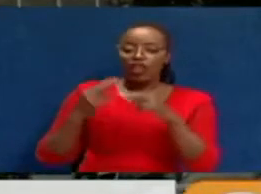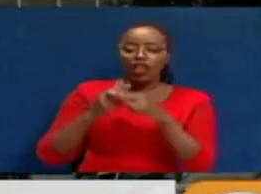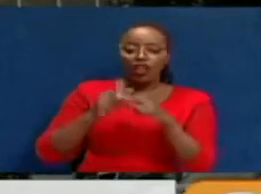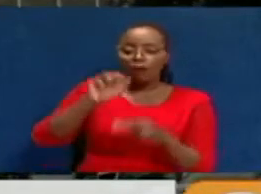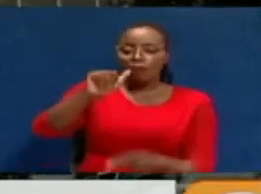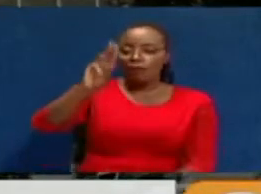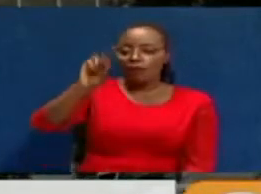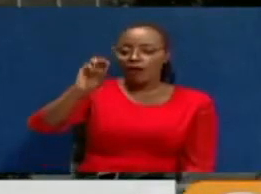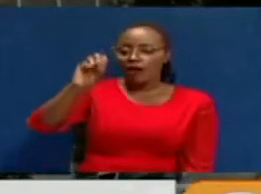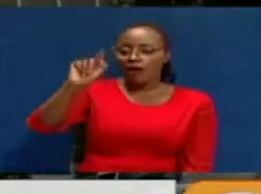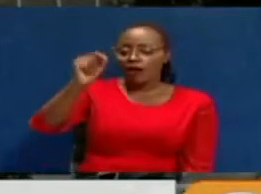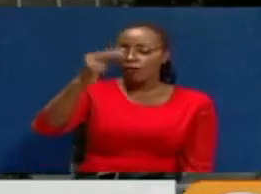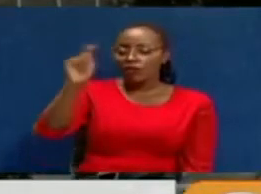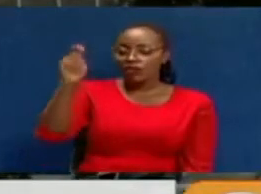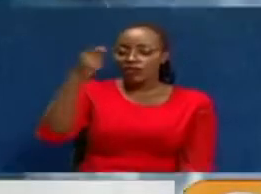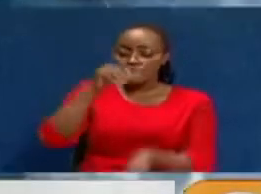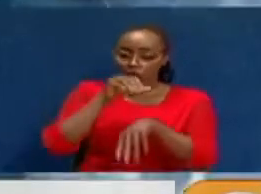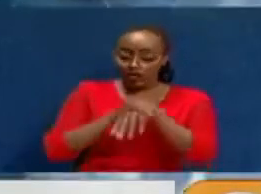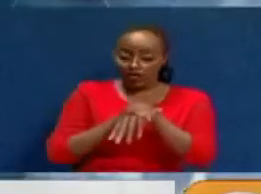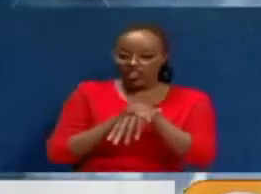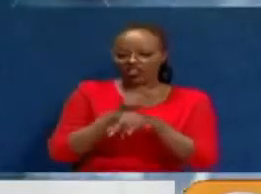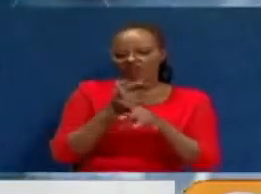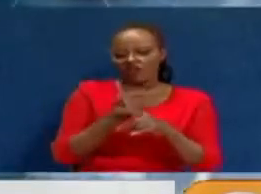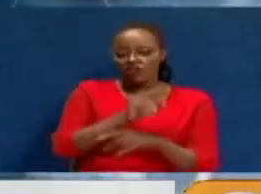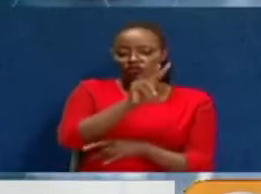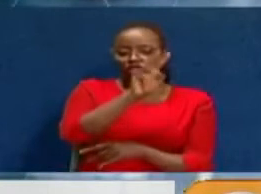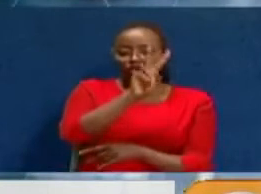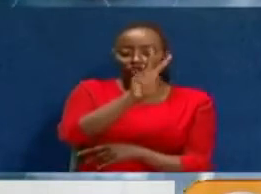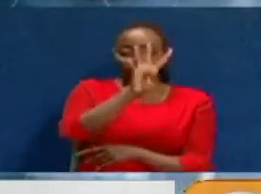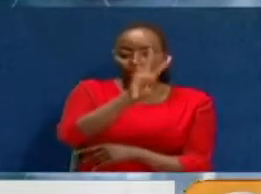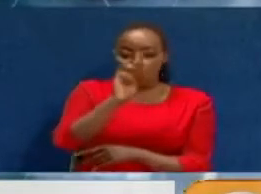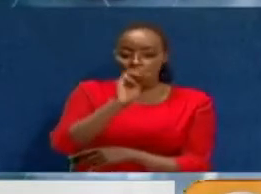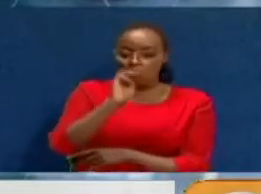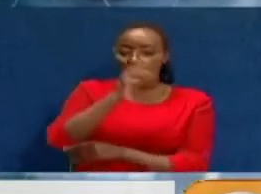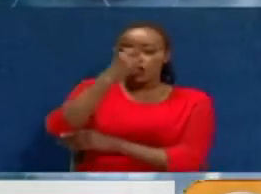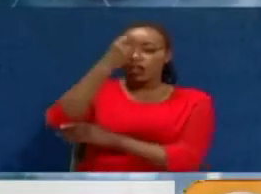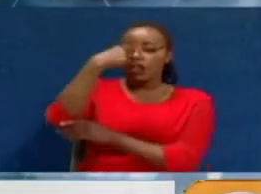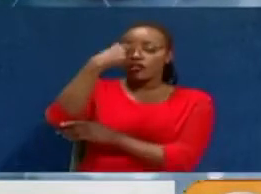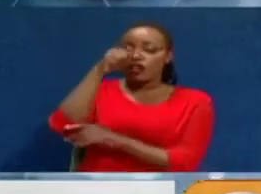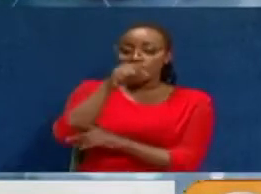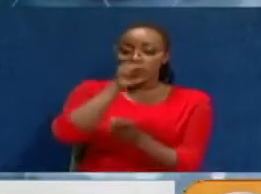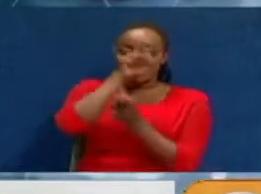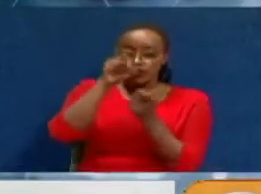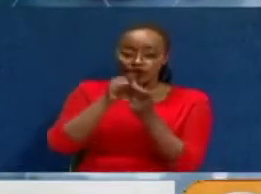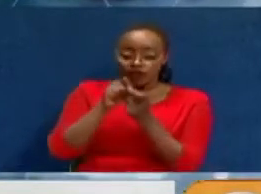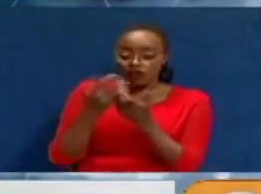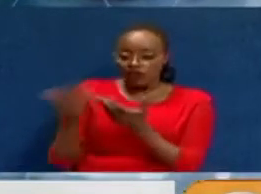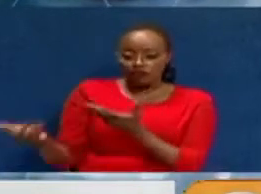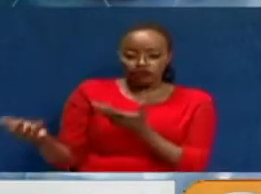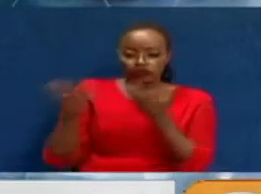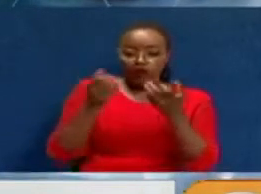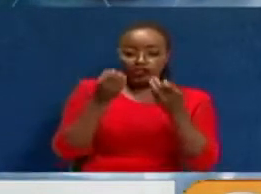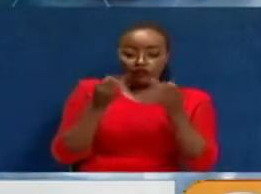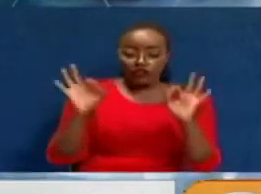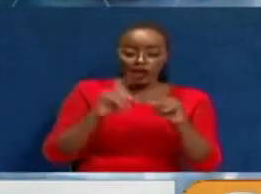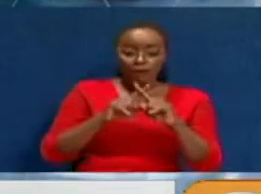Patrick Amoth, Kenya will receive from the COVAX facility 24 million doses of the vaccine. This particular consignment is